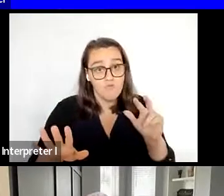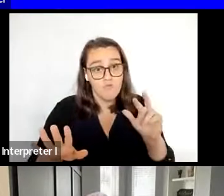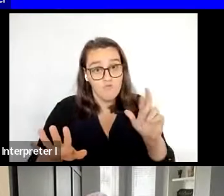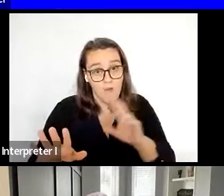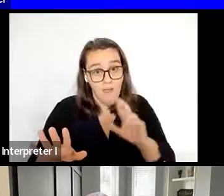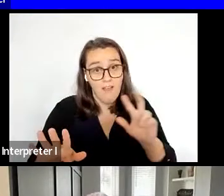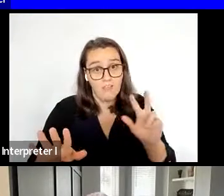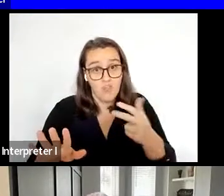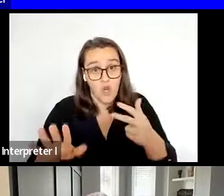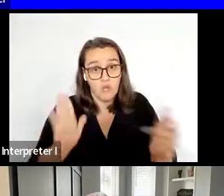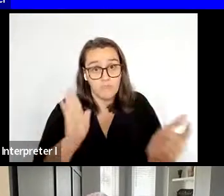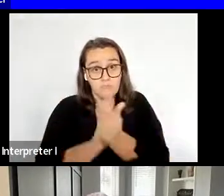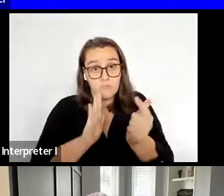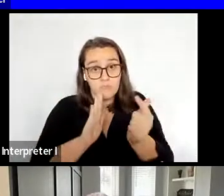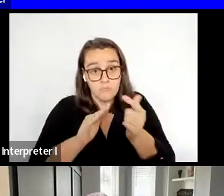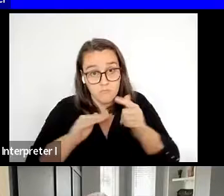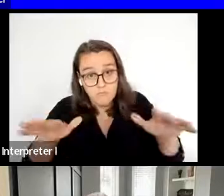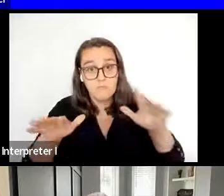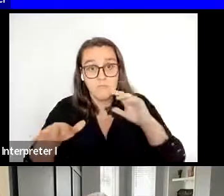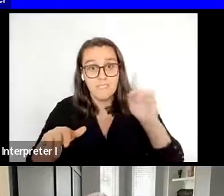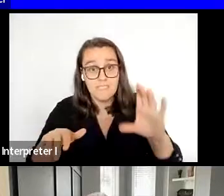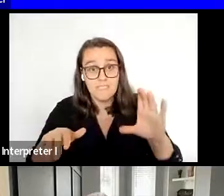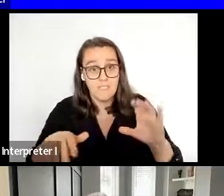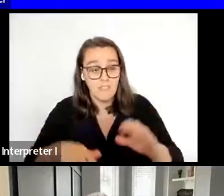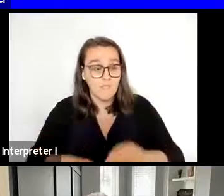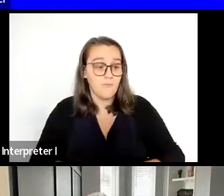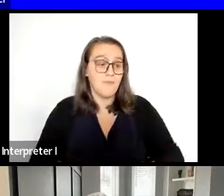And we can go there, but if the